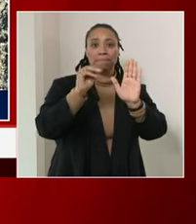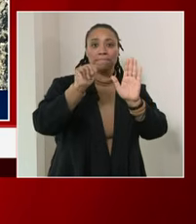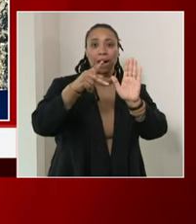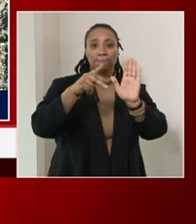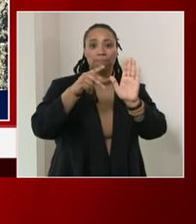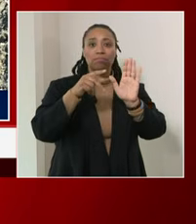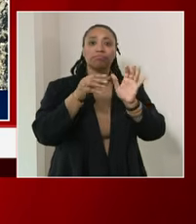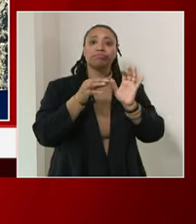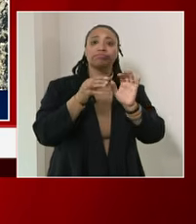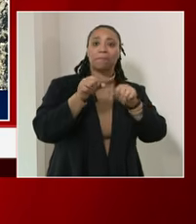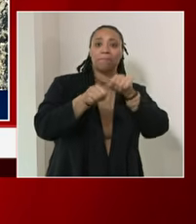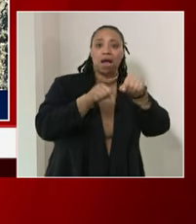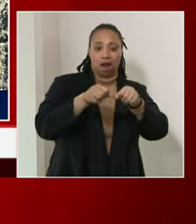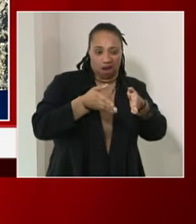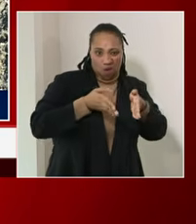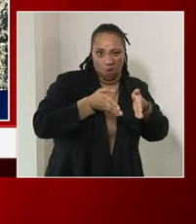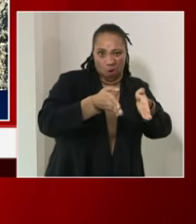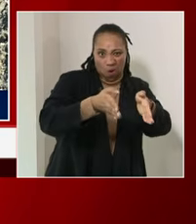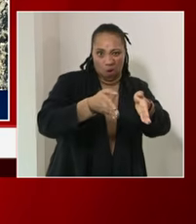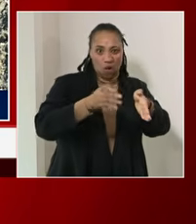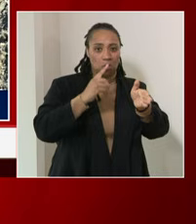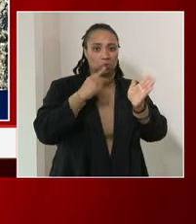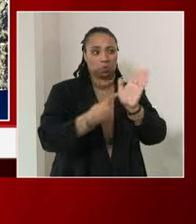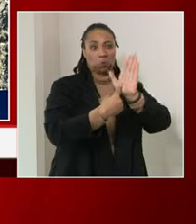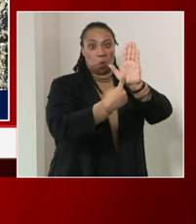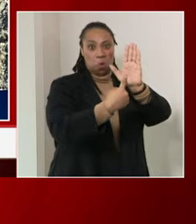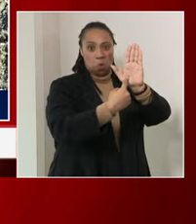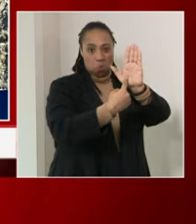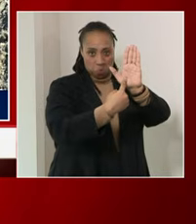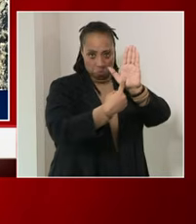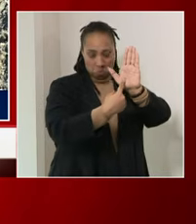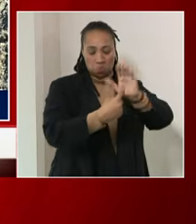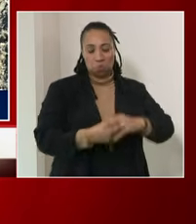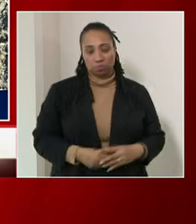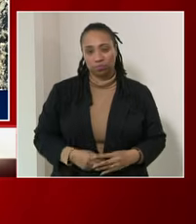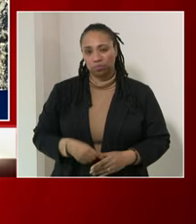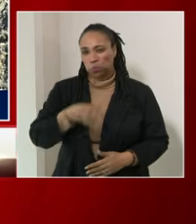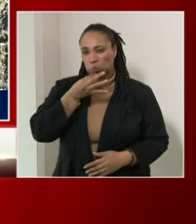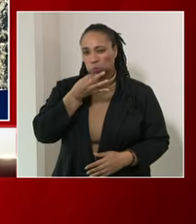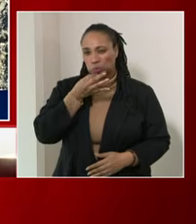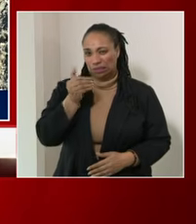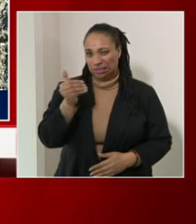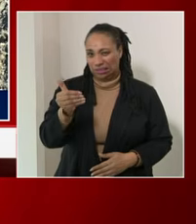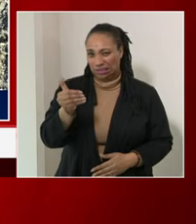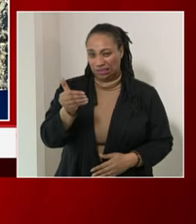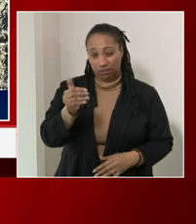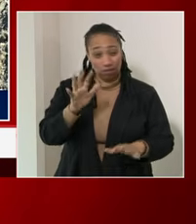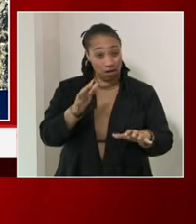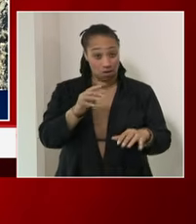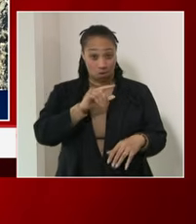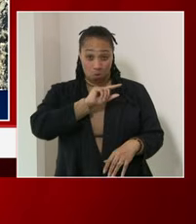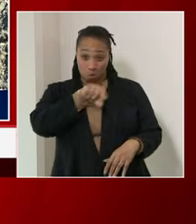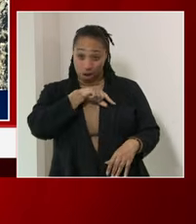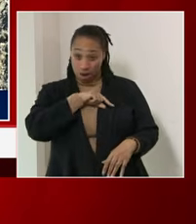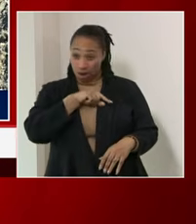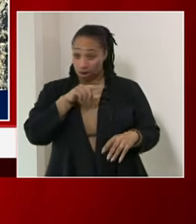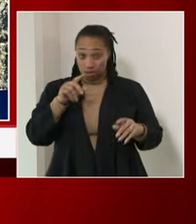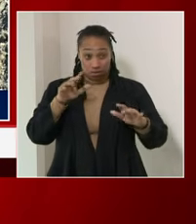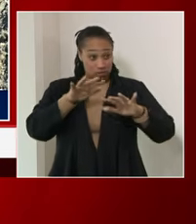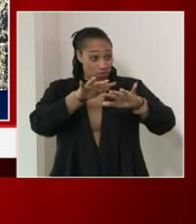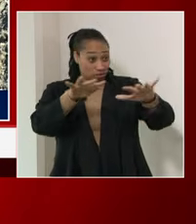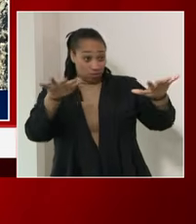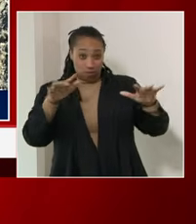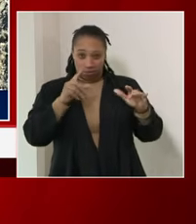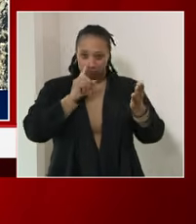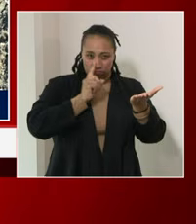we are really doing an eye on all of them, QA, QC across the entire network today.